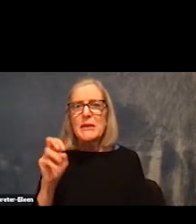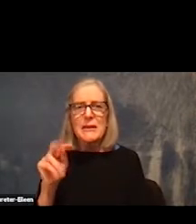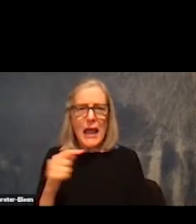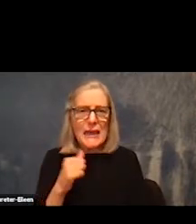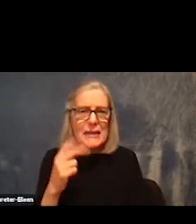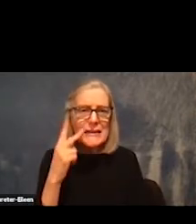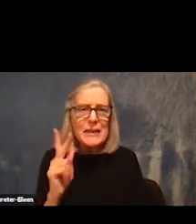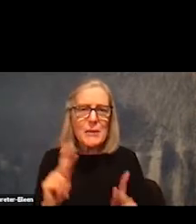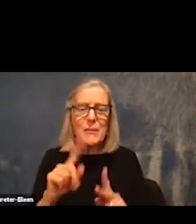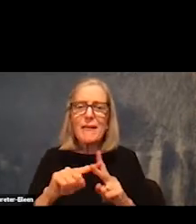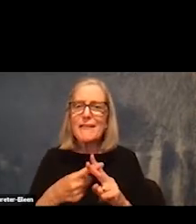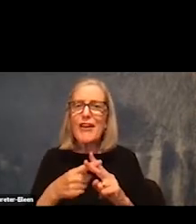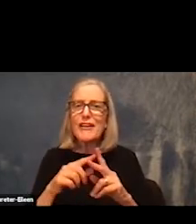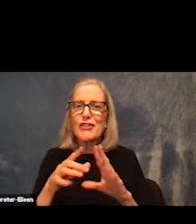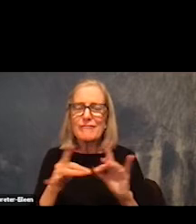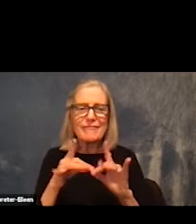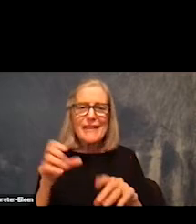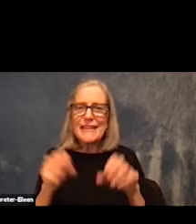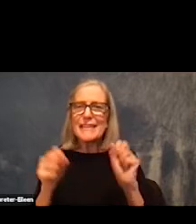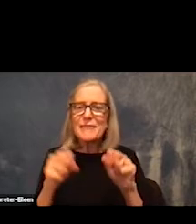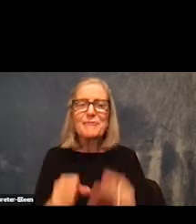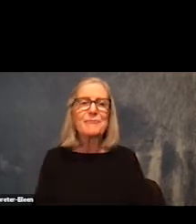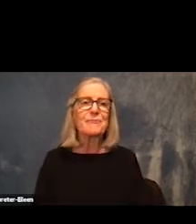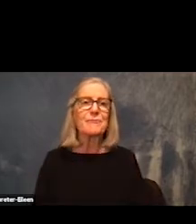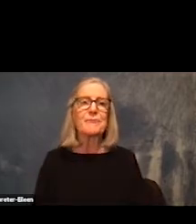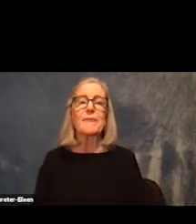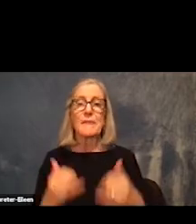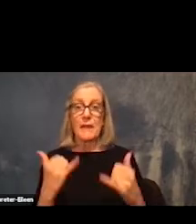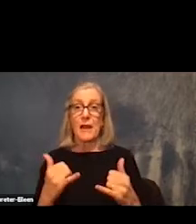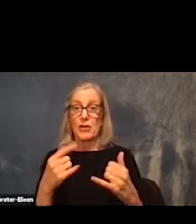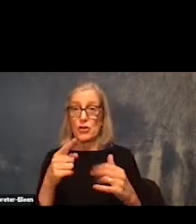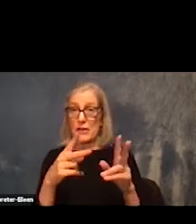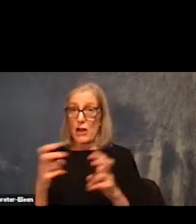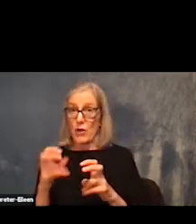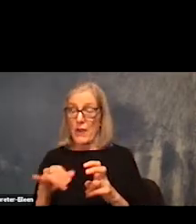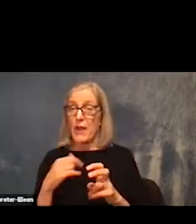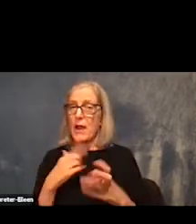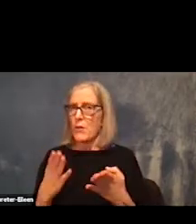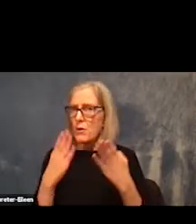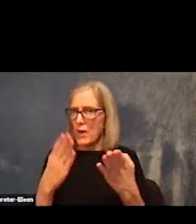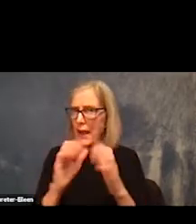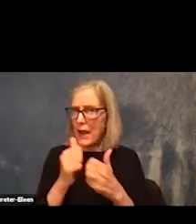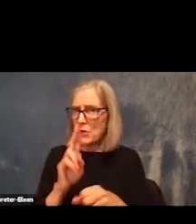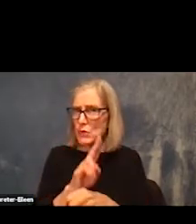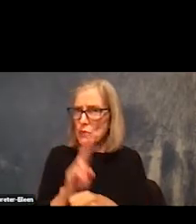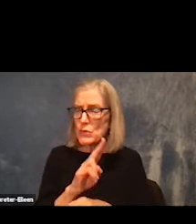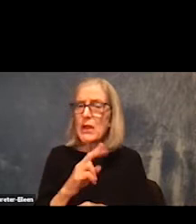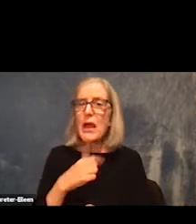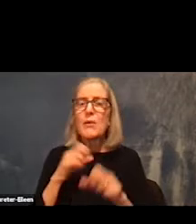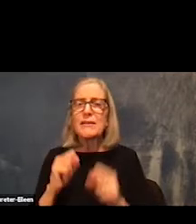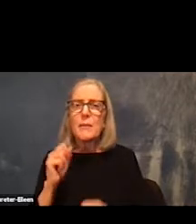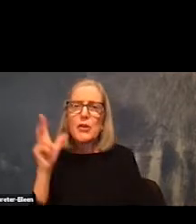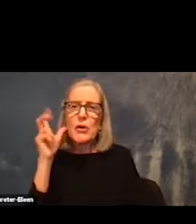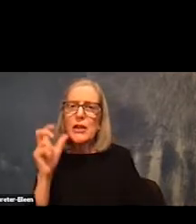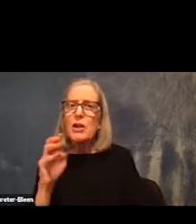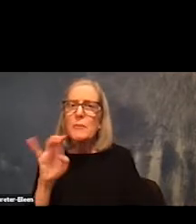Now, while you're accessing the tool, I'd like to make a recommendation about how to use it. I was able to tune in and hear Michelle Brooks when